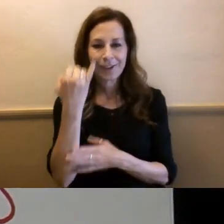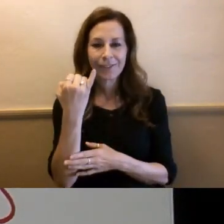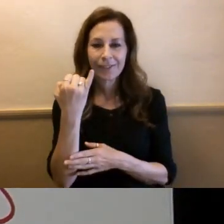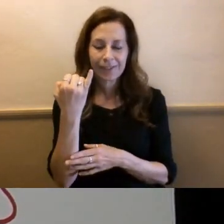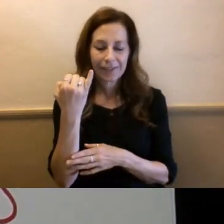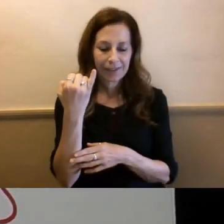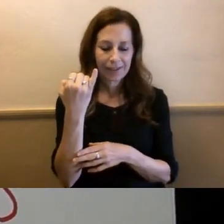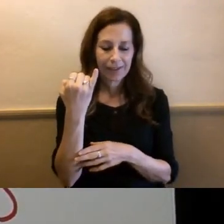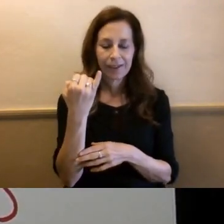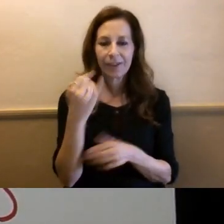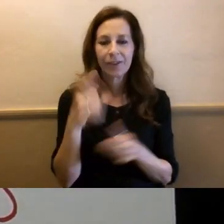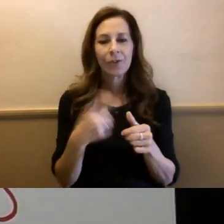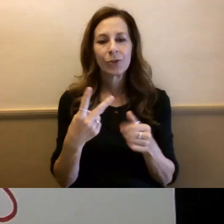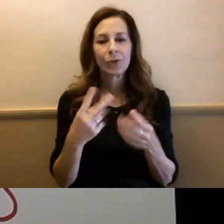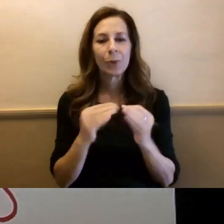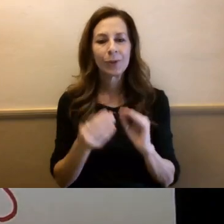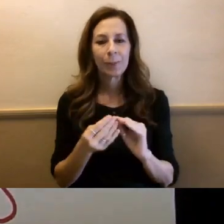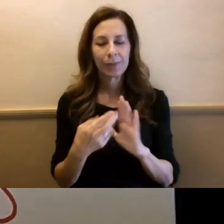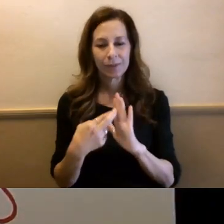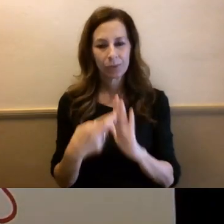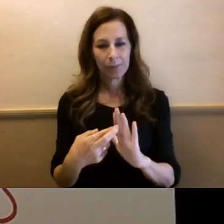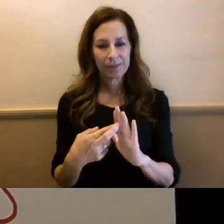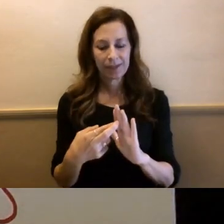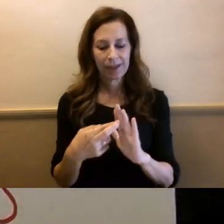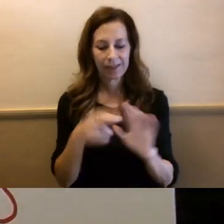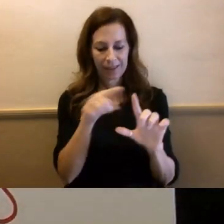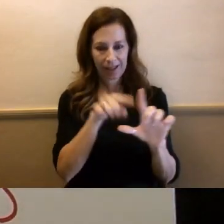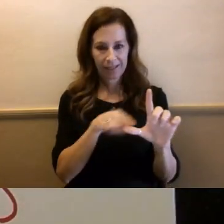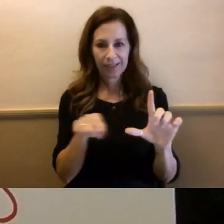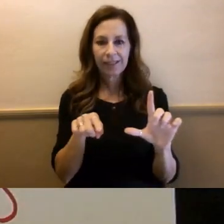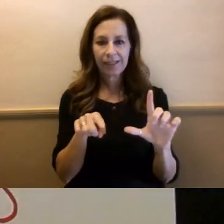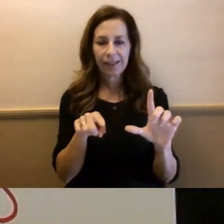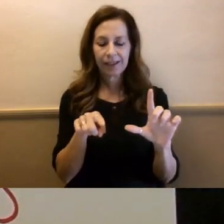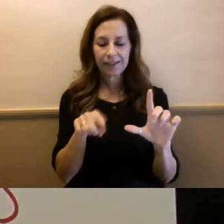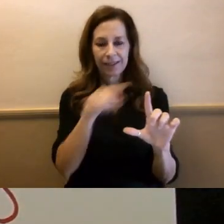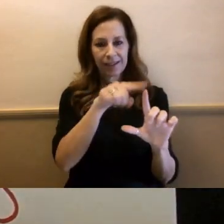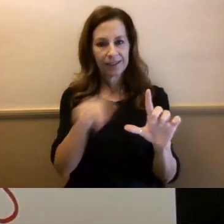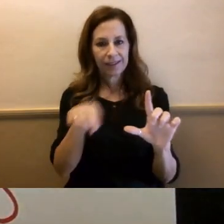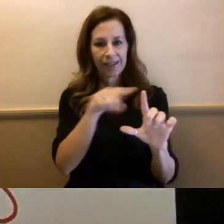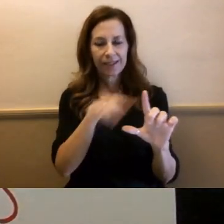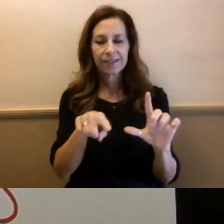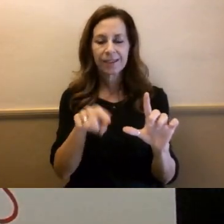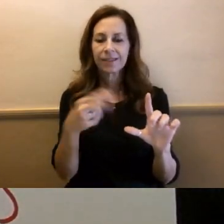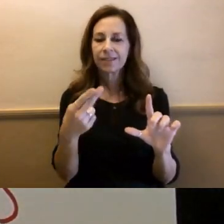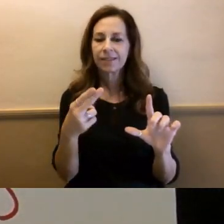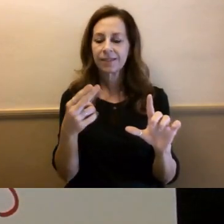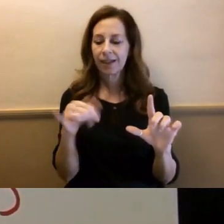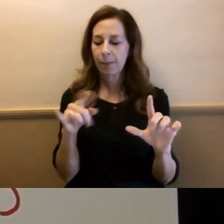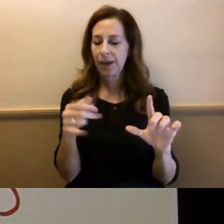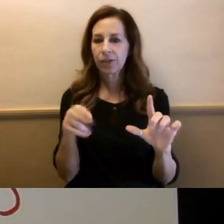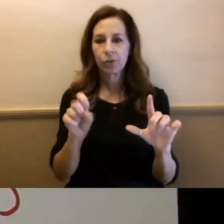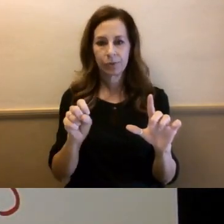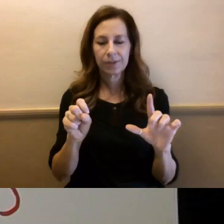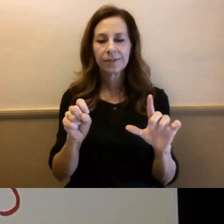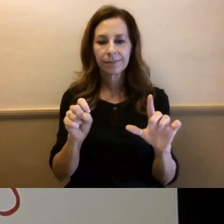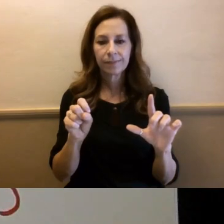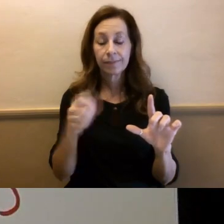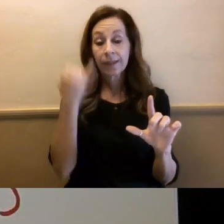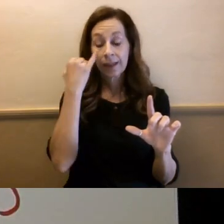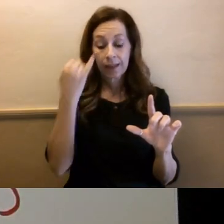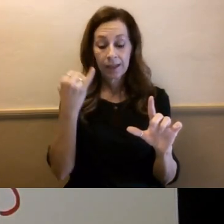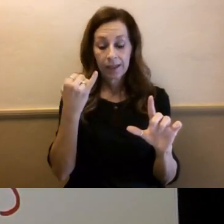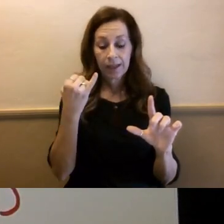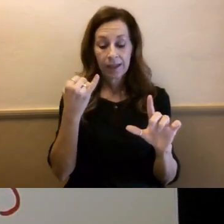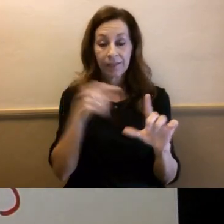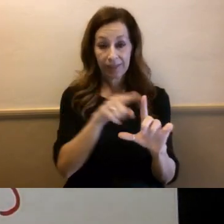a side, these two, the first two numbers always represent the legs, and the last one always represents the hypotenuse. So if you are